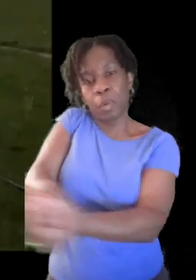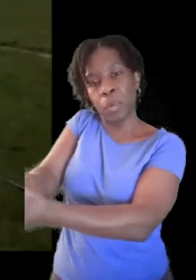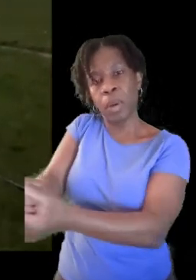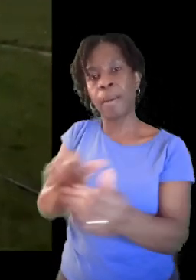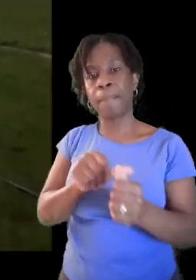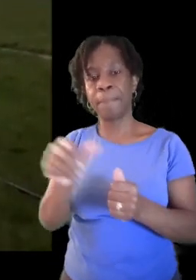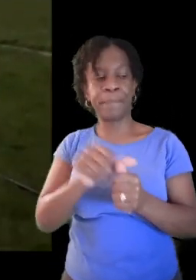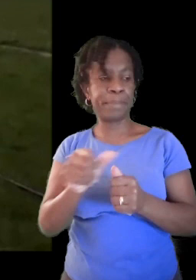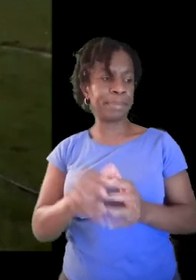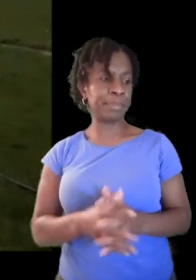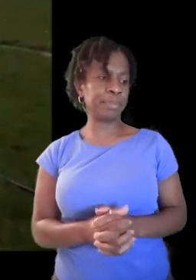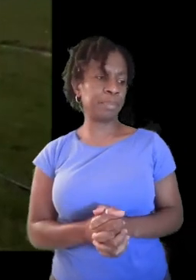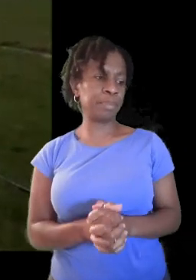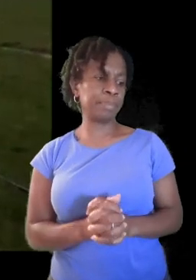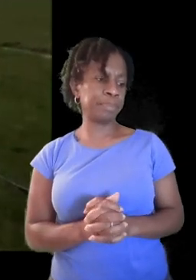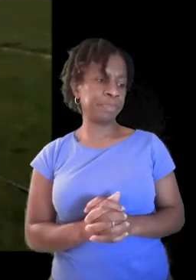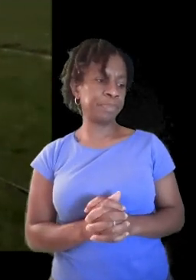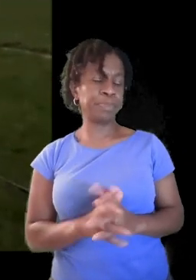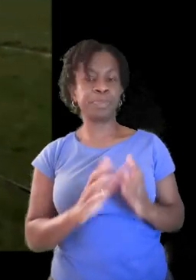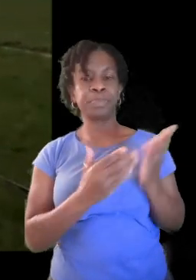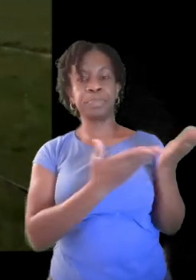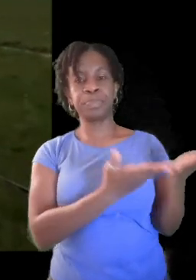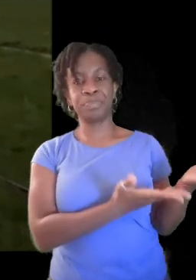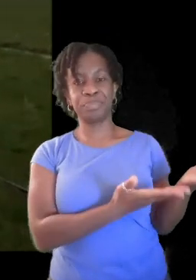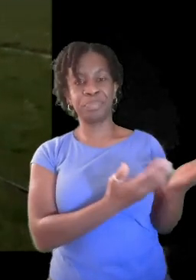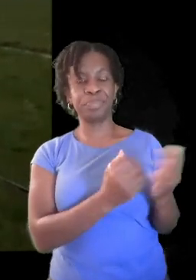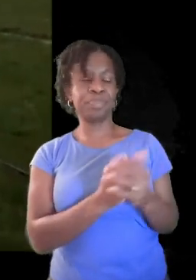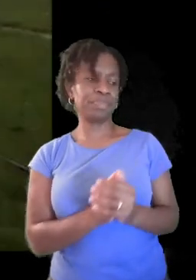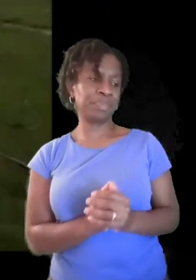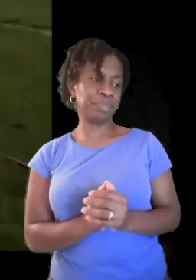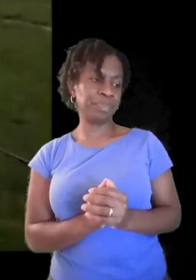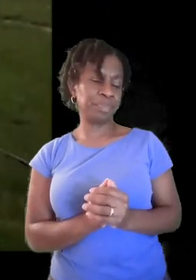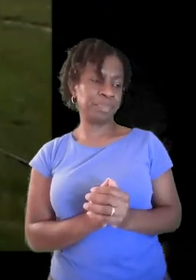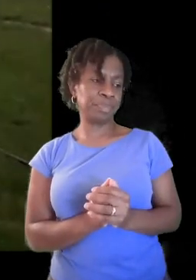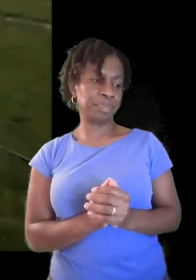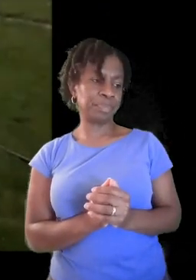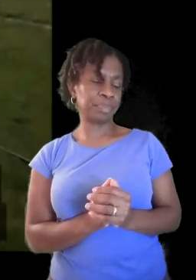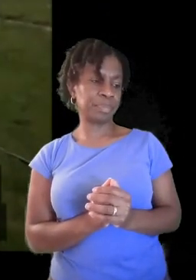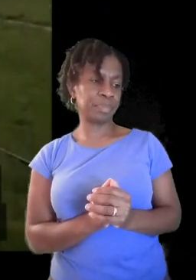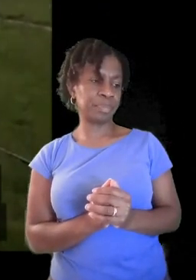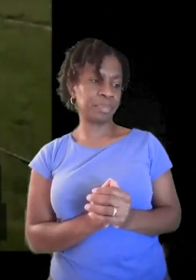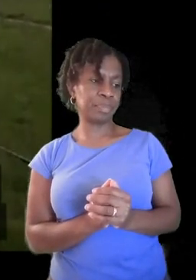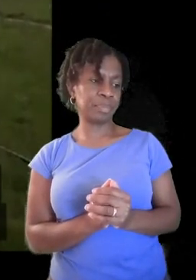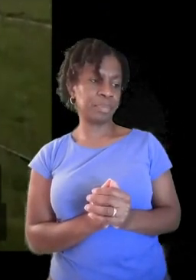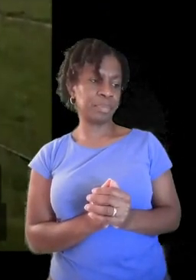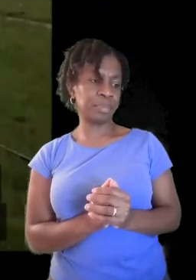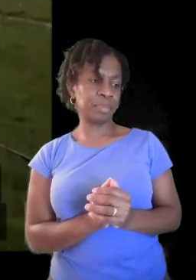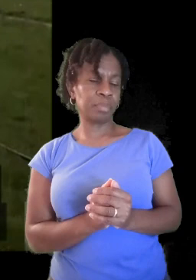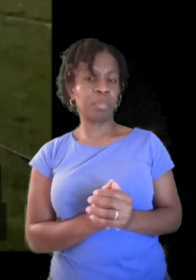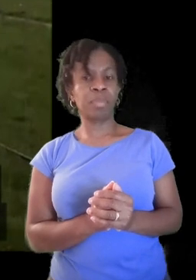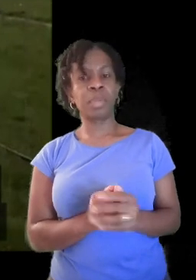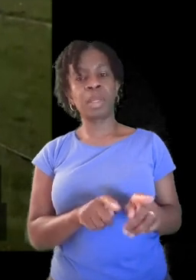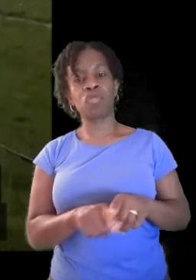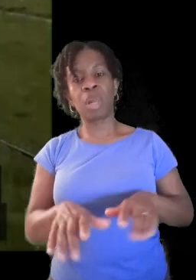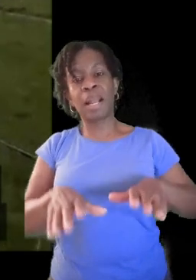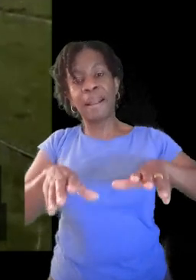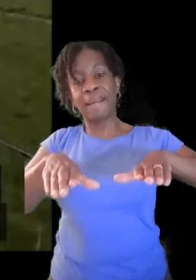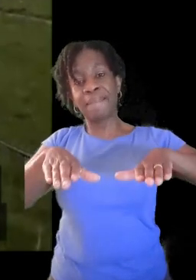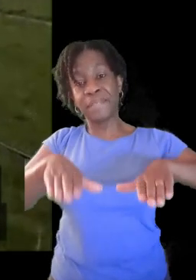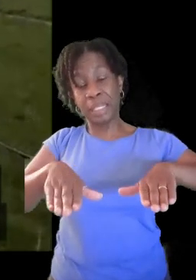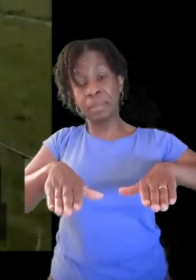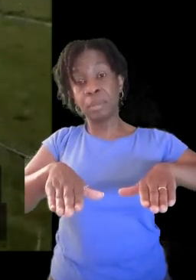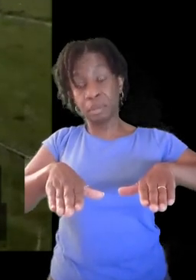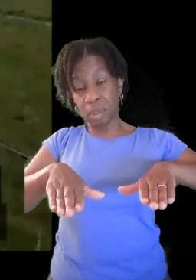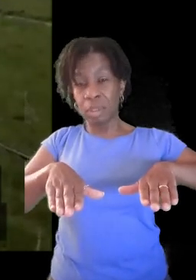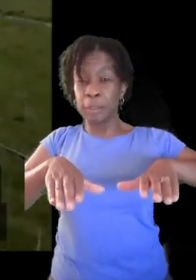pitch. Okay? So that looks like this. You do not want to move your feet around except your front